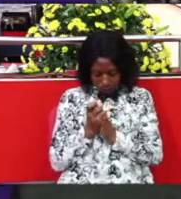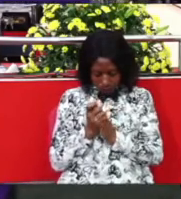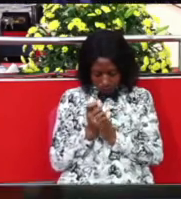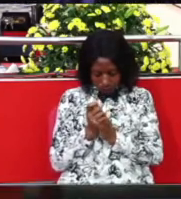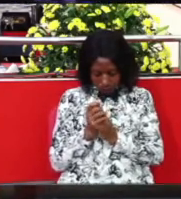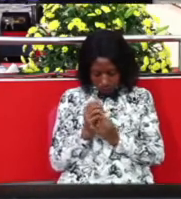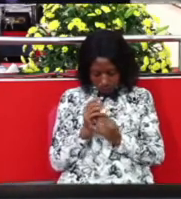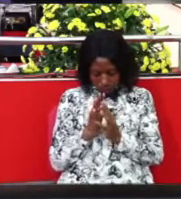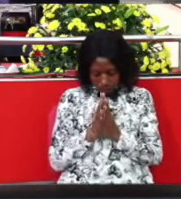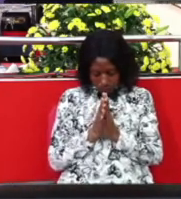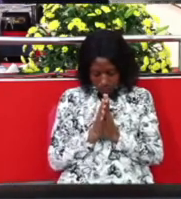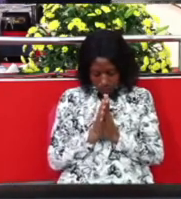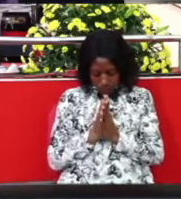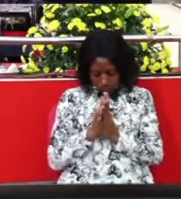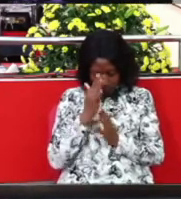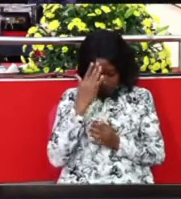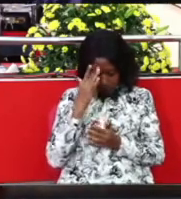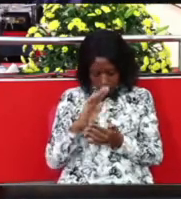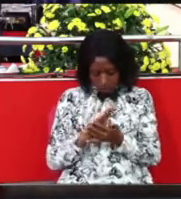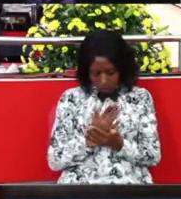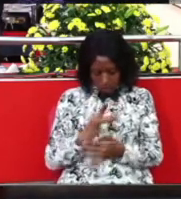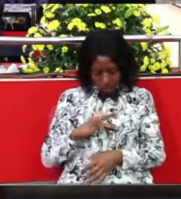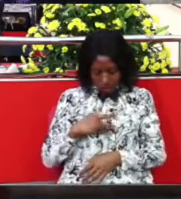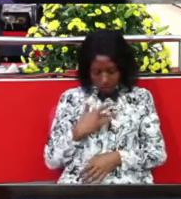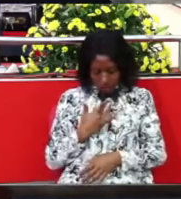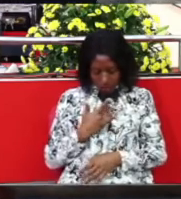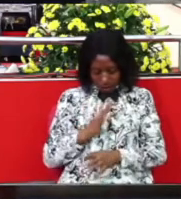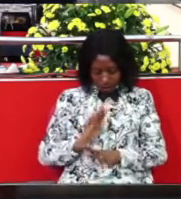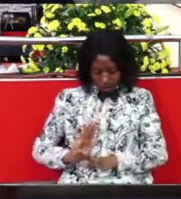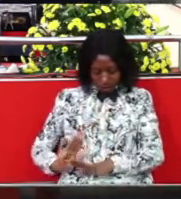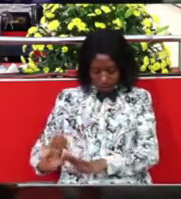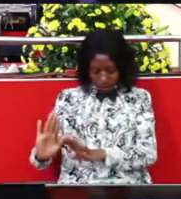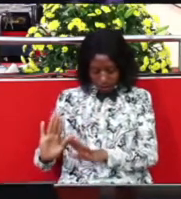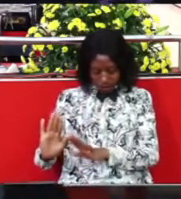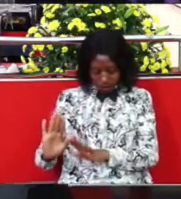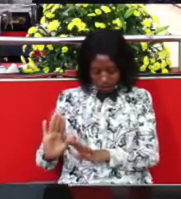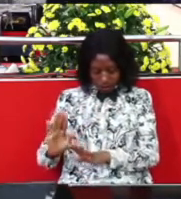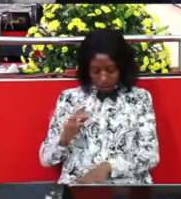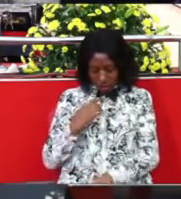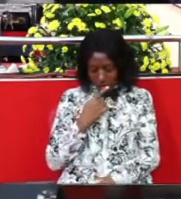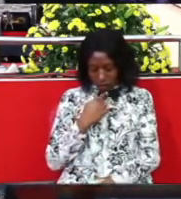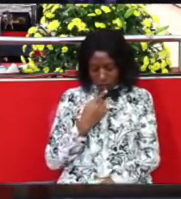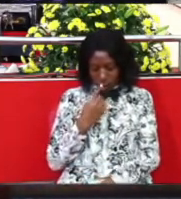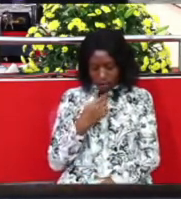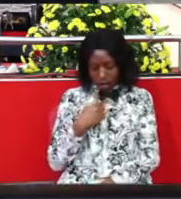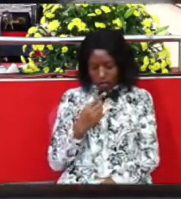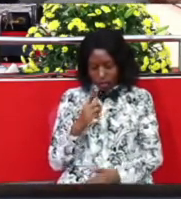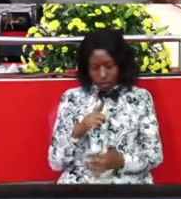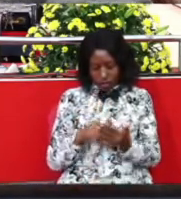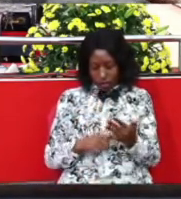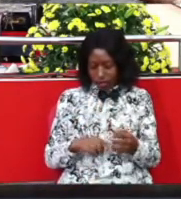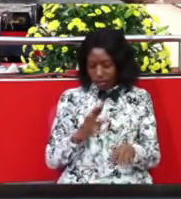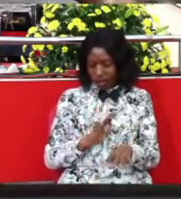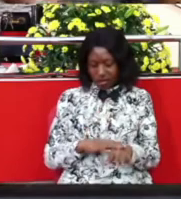rejected. Wengine ndani yetu miongoni mwetu ambao wanaona wamekataliwa. Who have been told you are good for nothing. Wameambiwa wao hawana uzuri